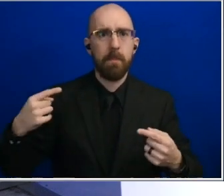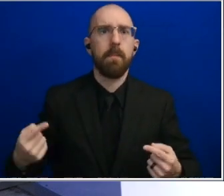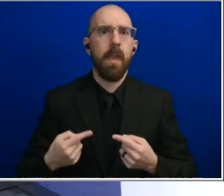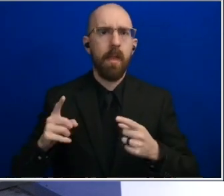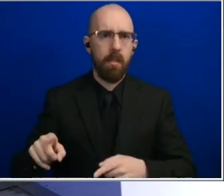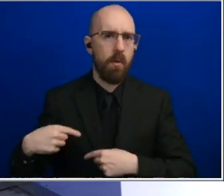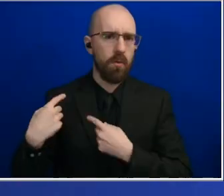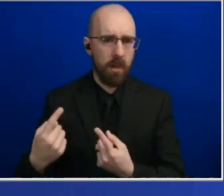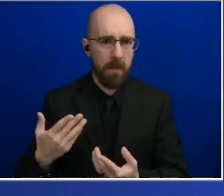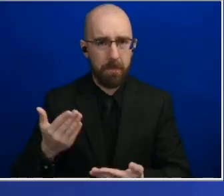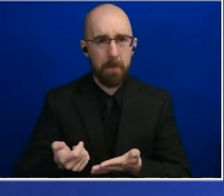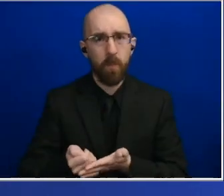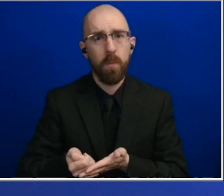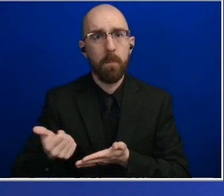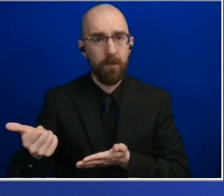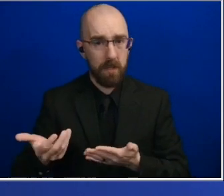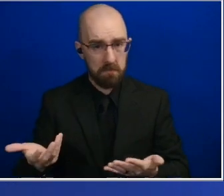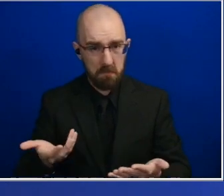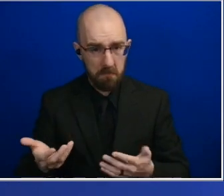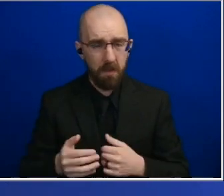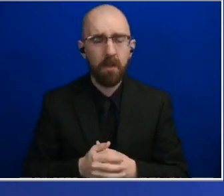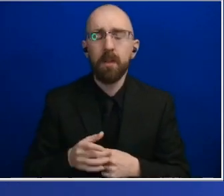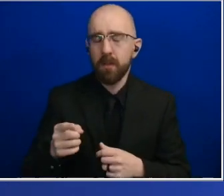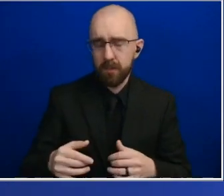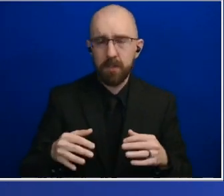it. It's certainly worth